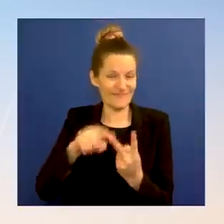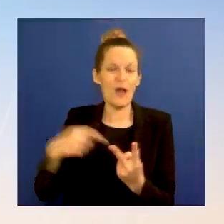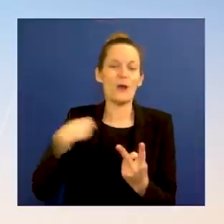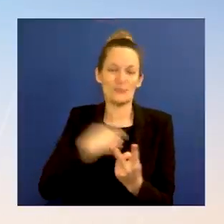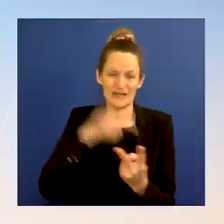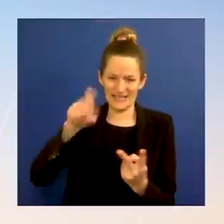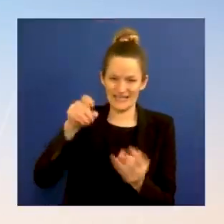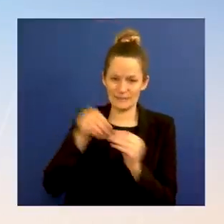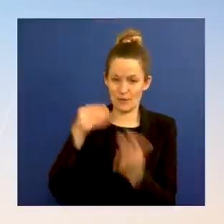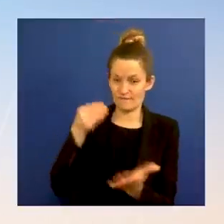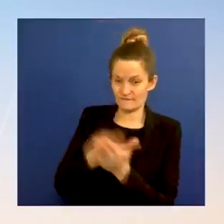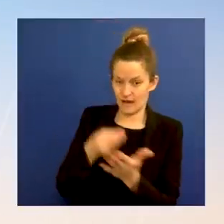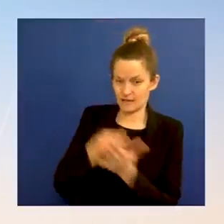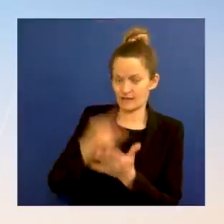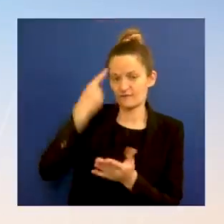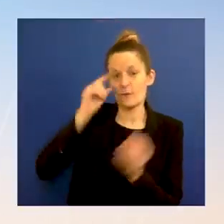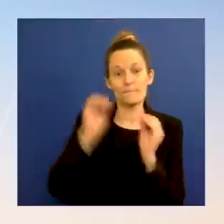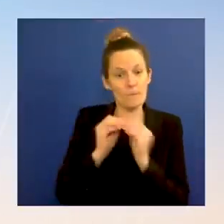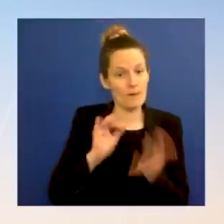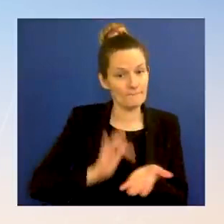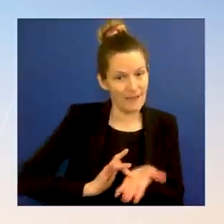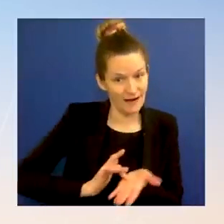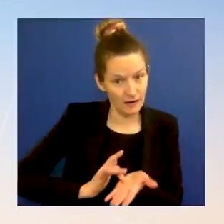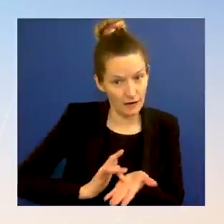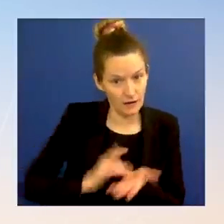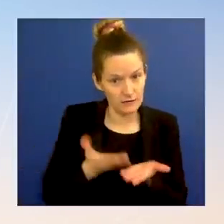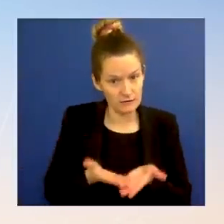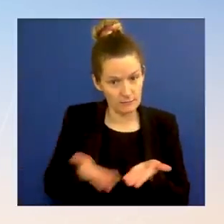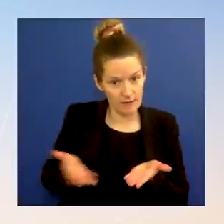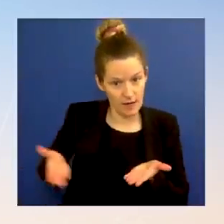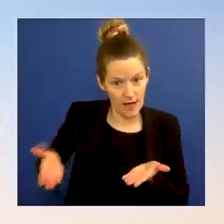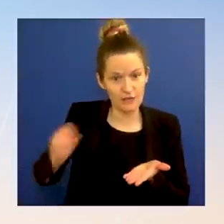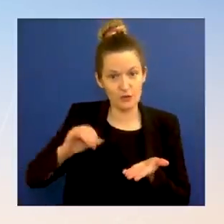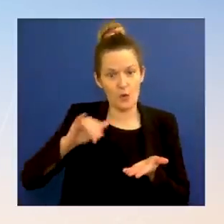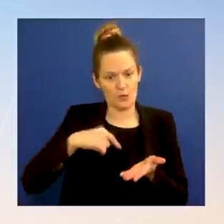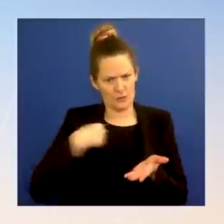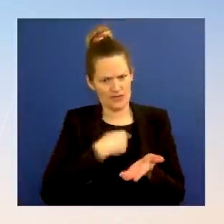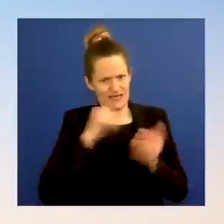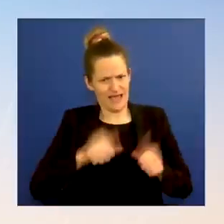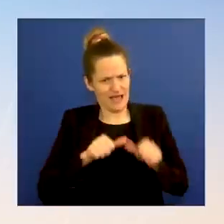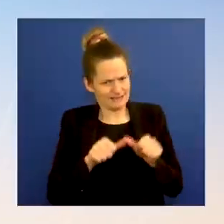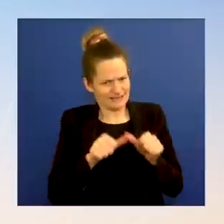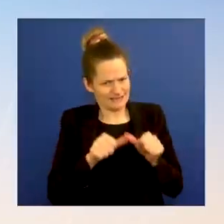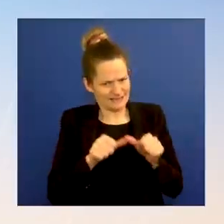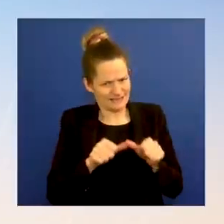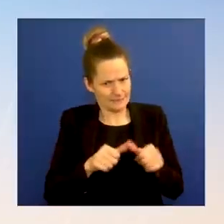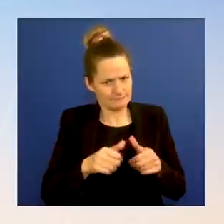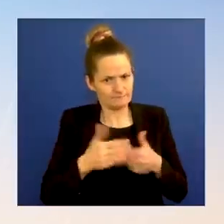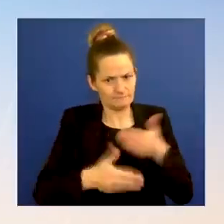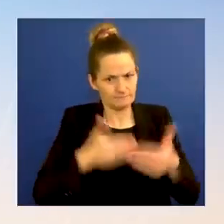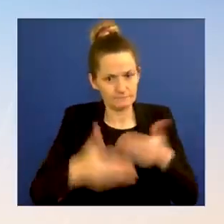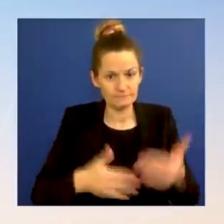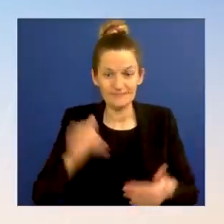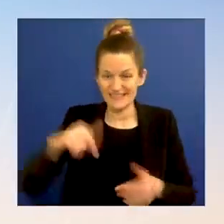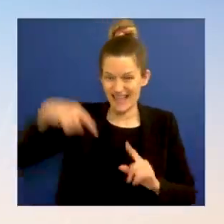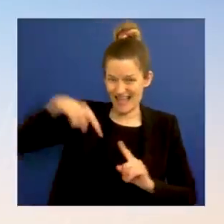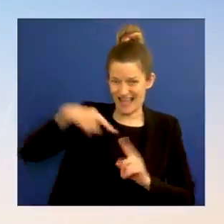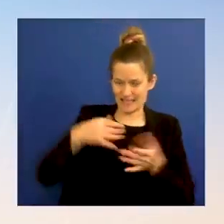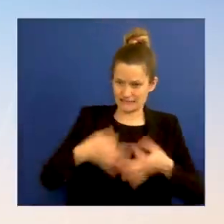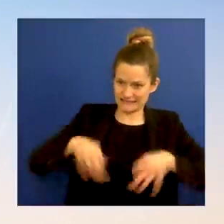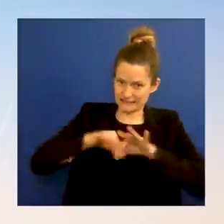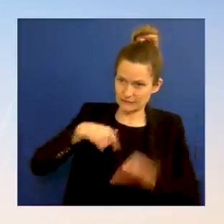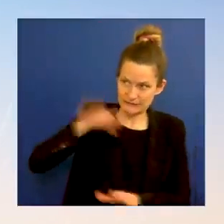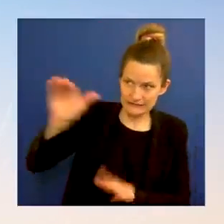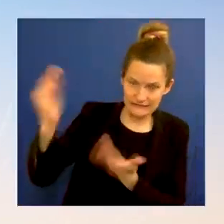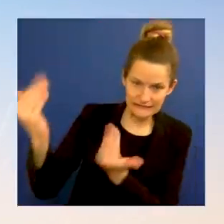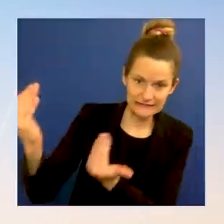this country moving forward. And let me be very clear, this is an urgent request, and this is what is at stake in our fight against COVID. By May,